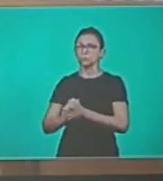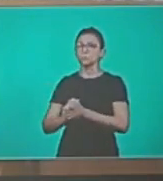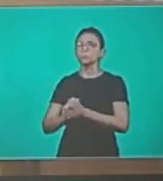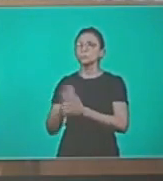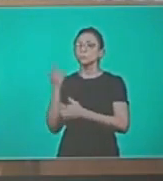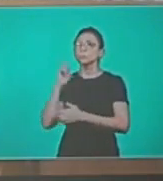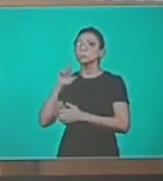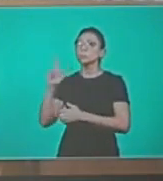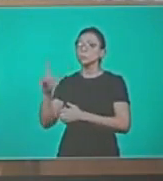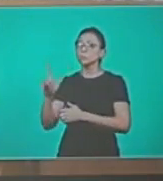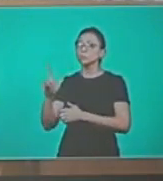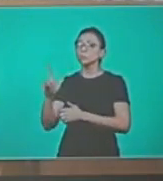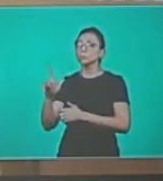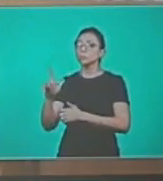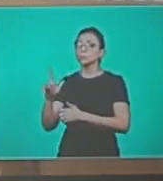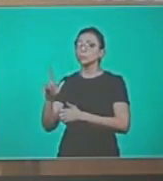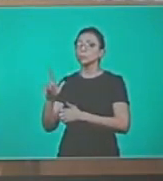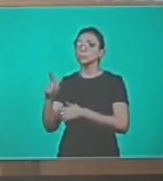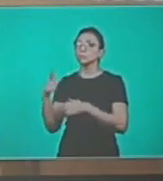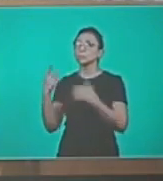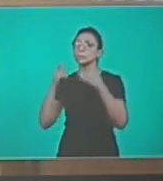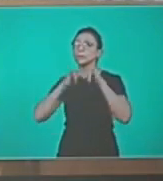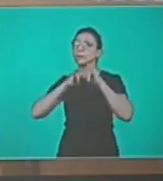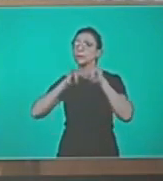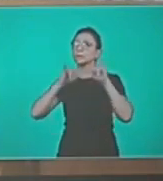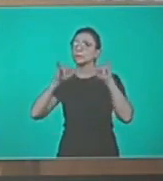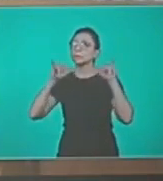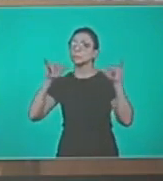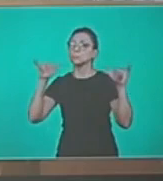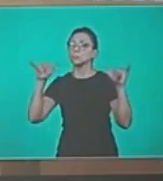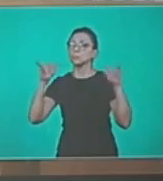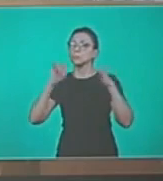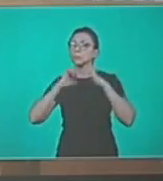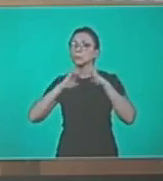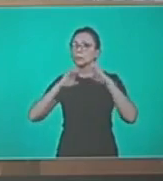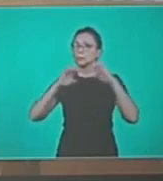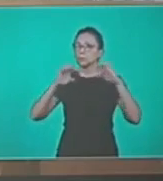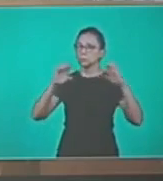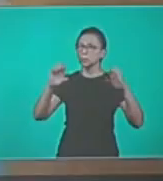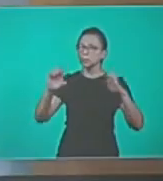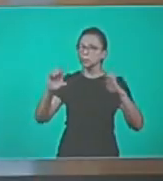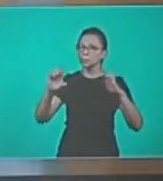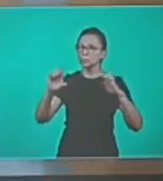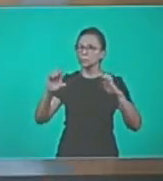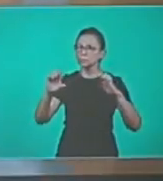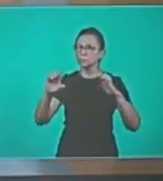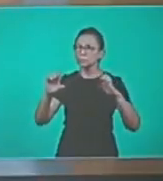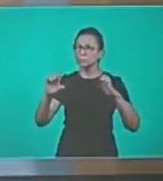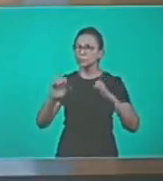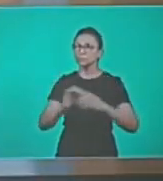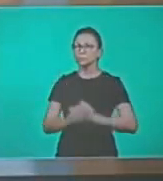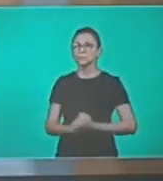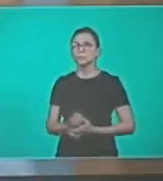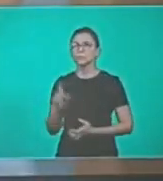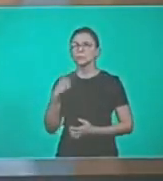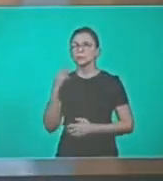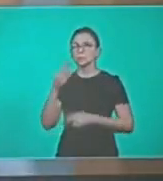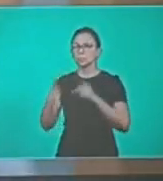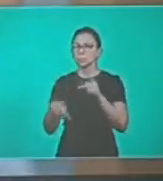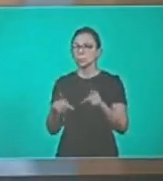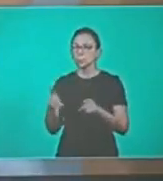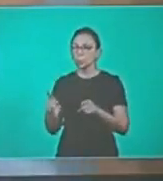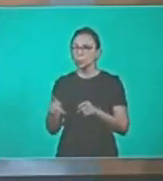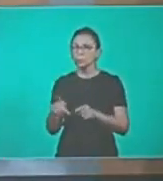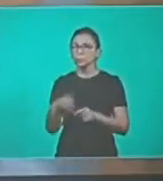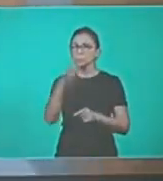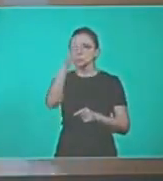benefit. That's why our great role is to announce the word. And this is what we will do on